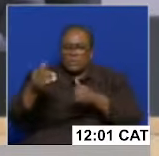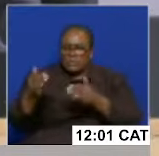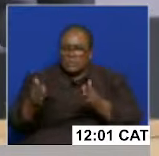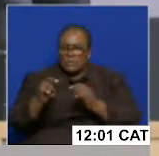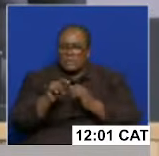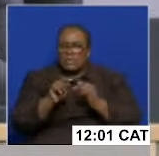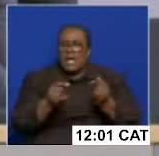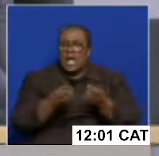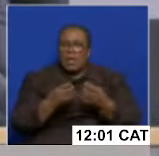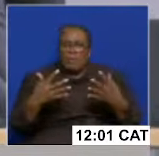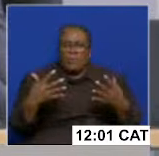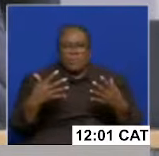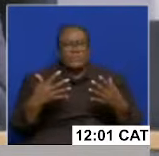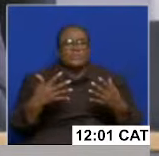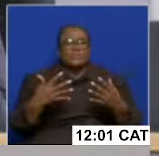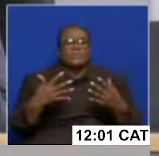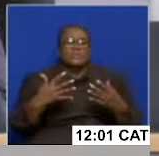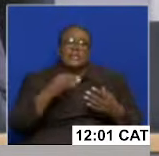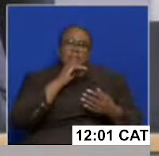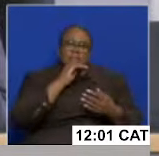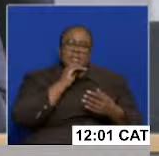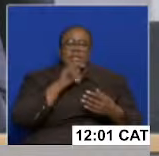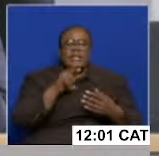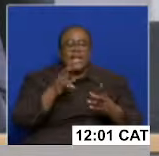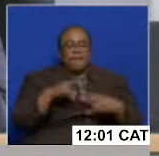this is, like